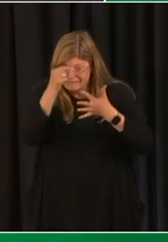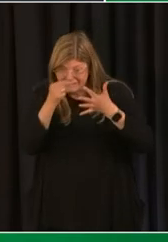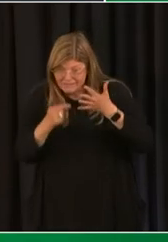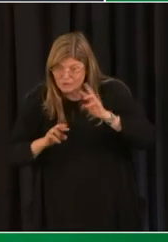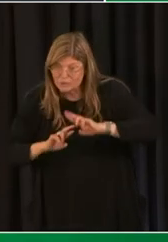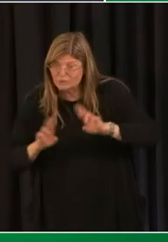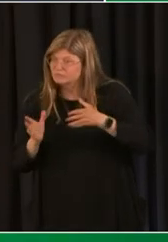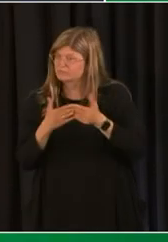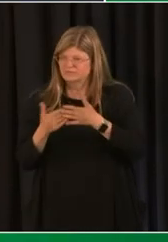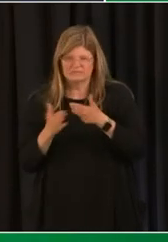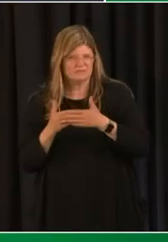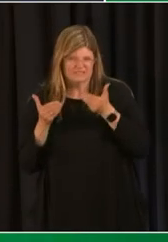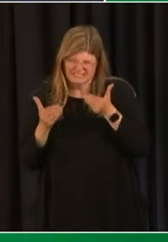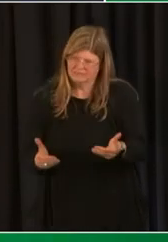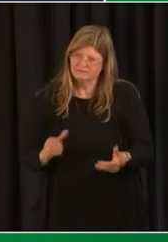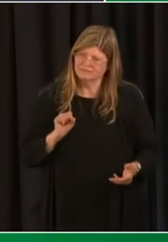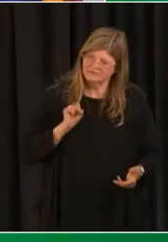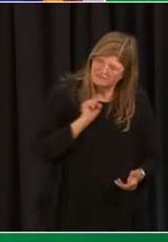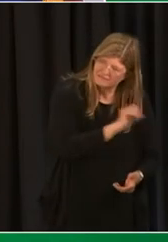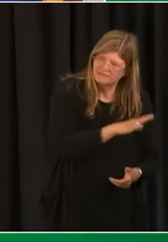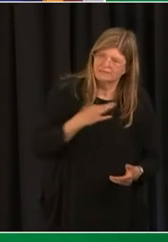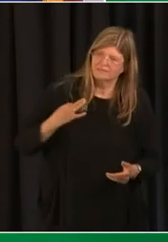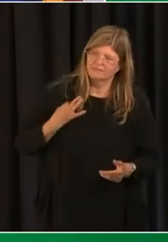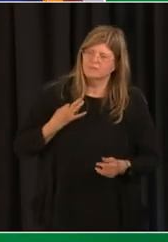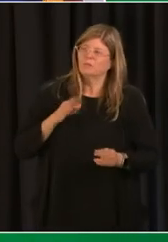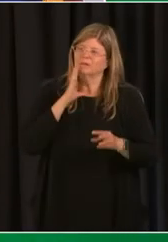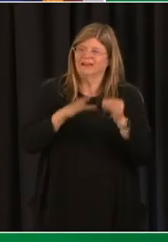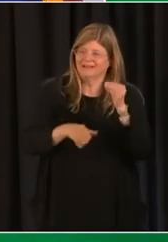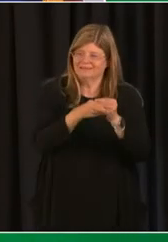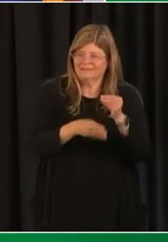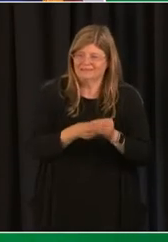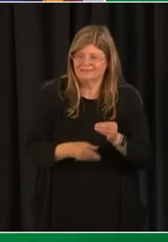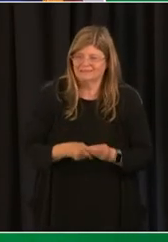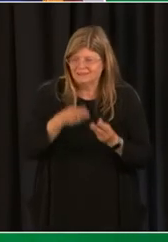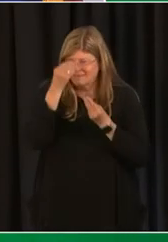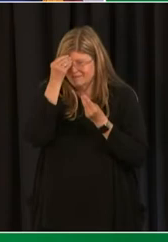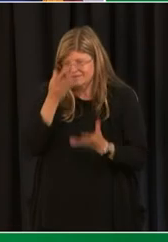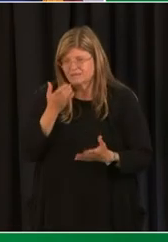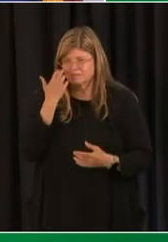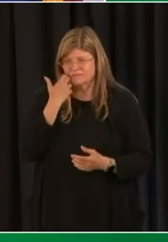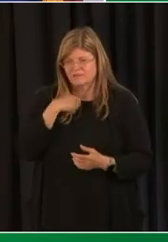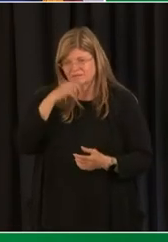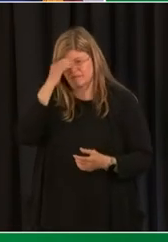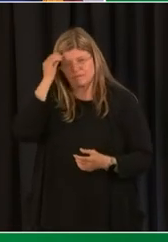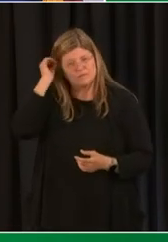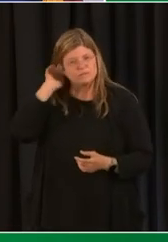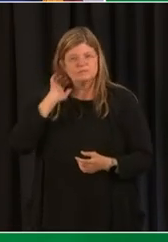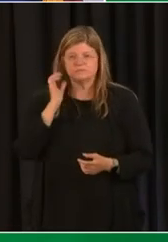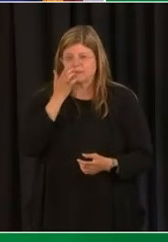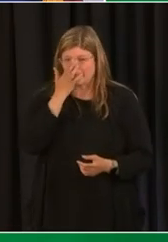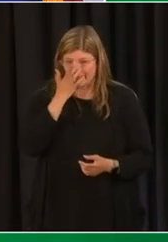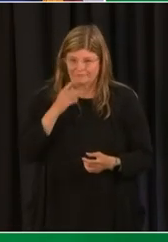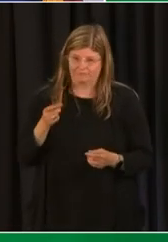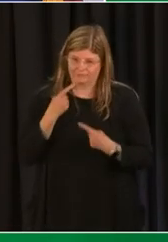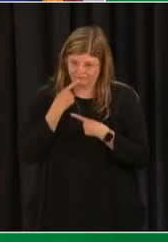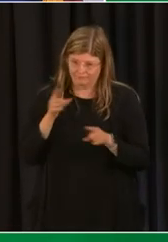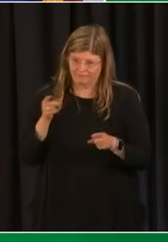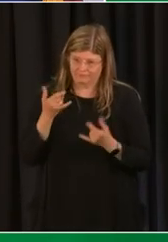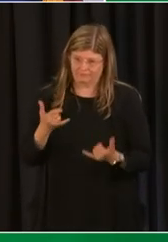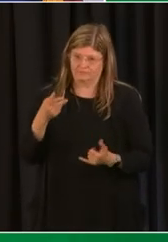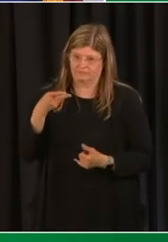application so we know how many people are out there who need the assistance. If we announced today that the Powerball